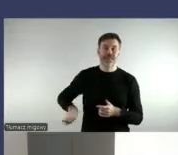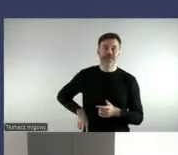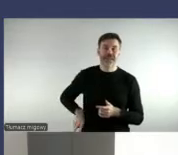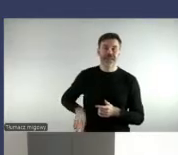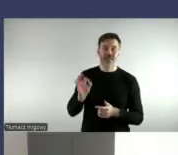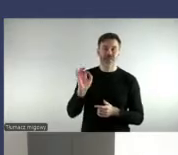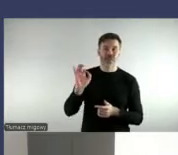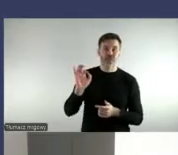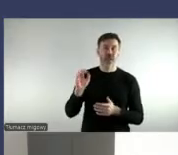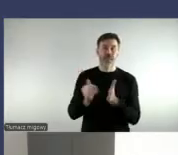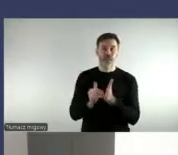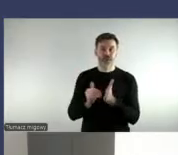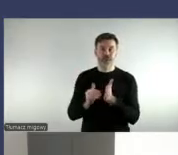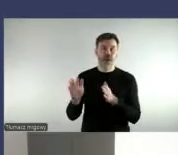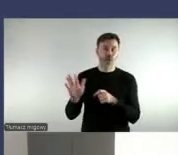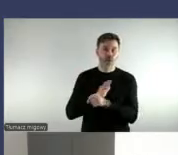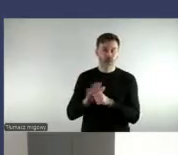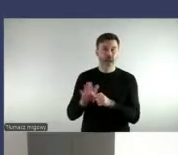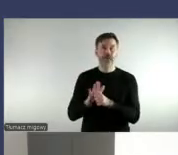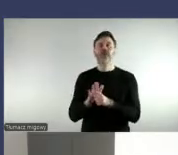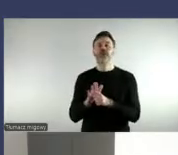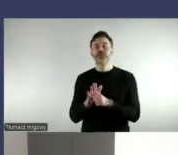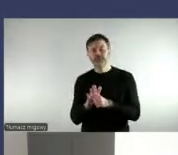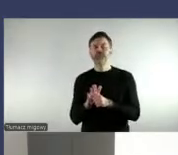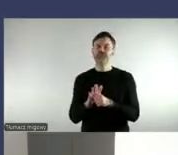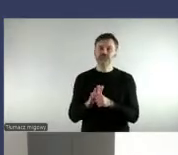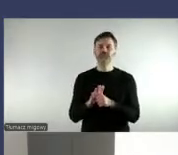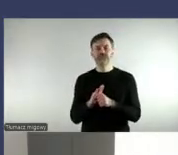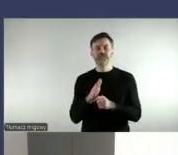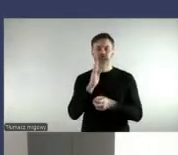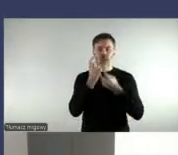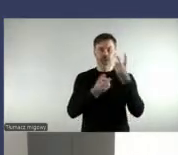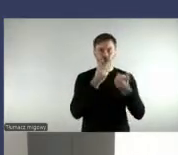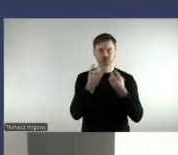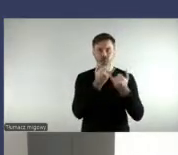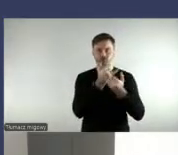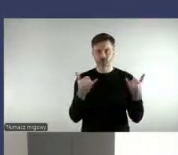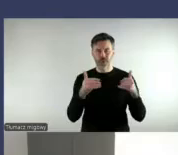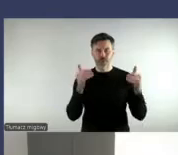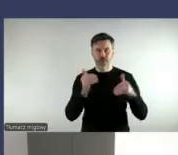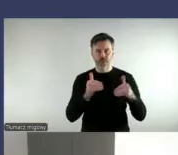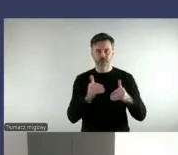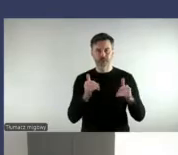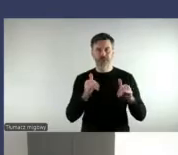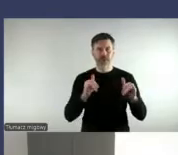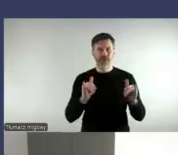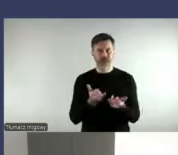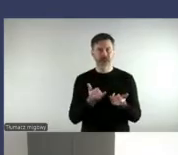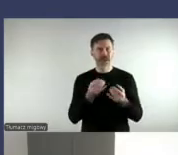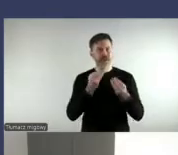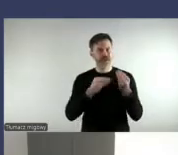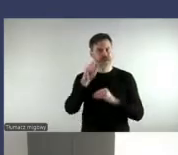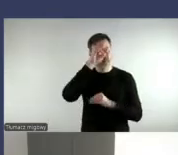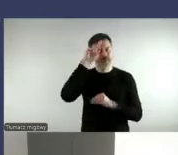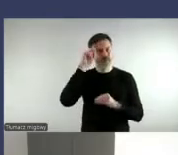the Ministry of Interior system needs any supplementation, we'll look for possibilities and opportunities to reach as